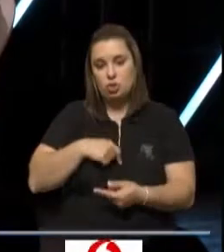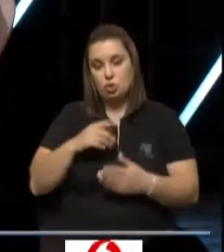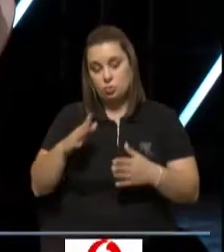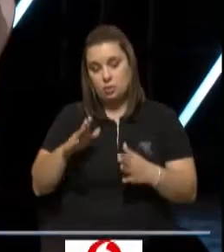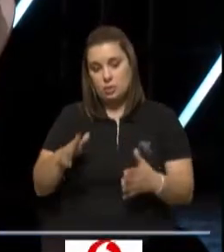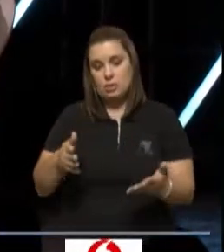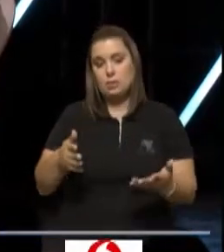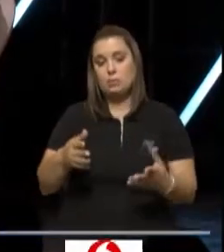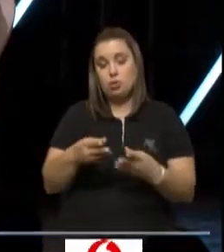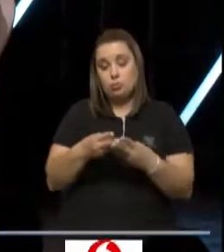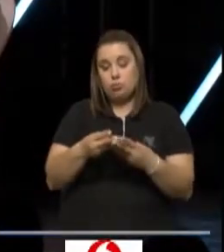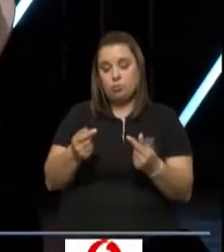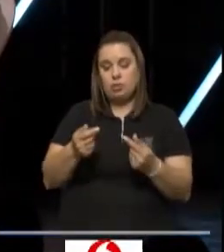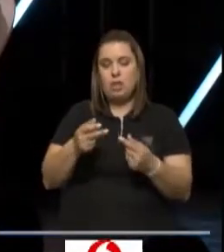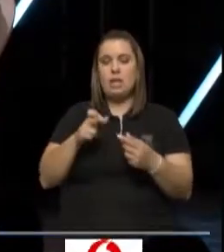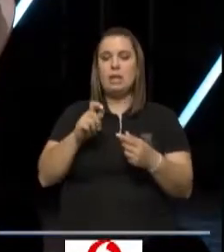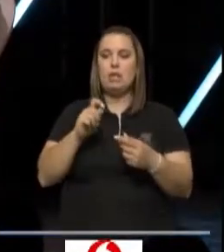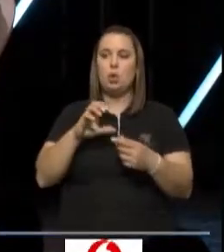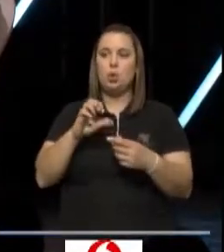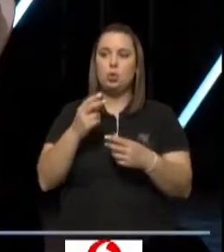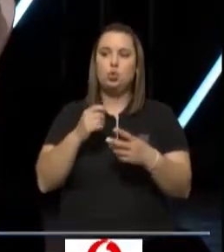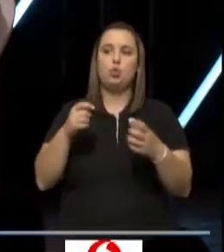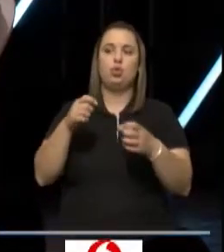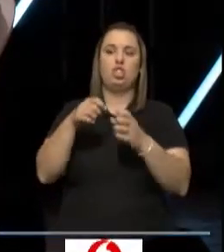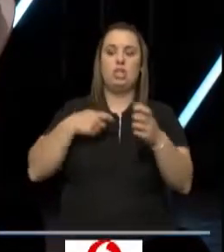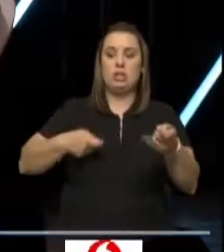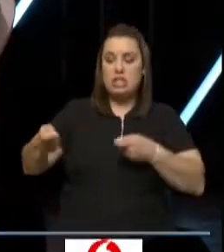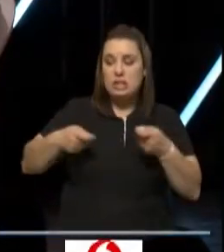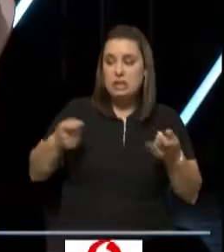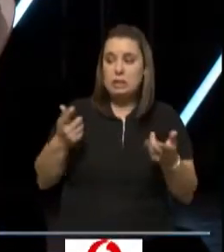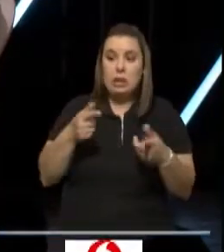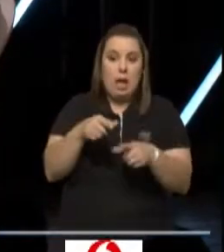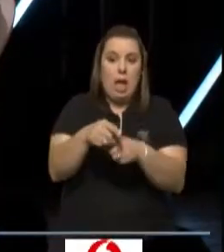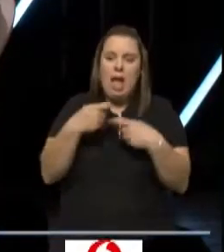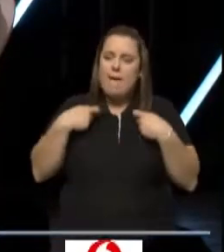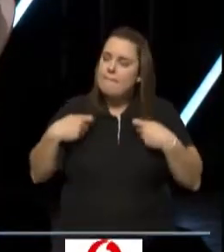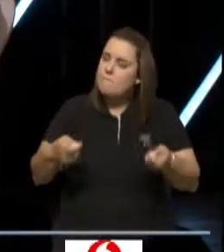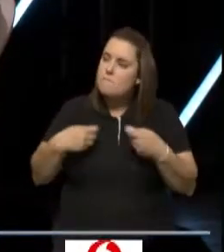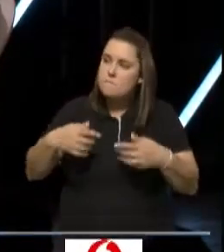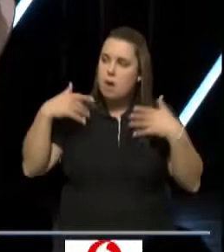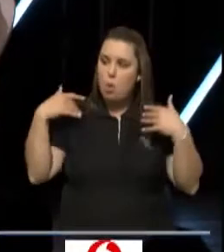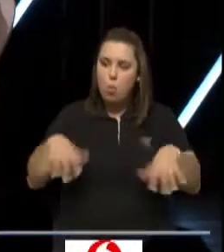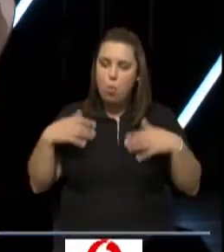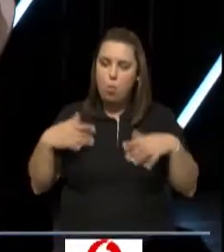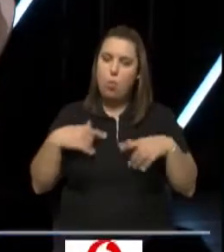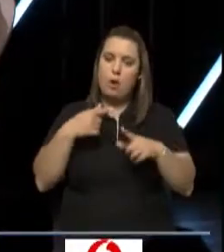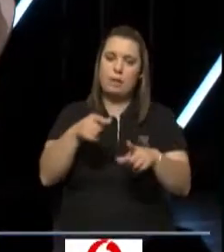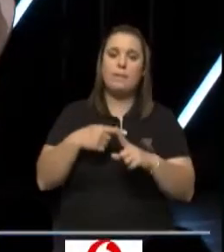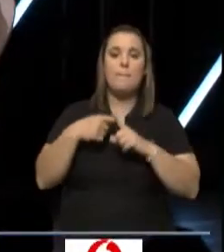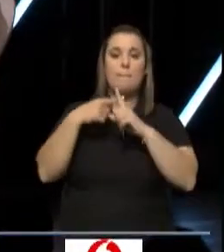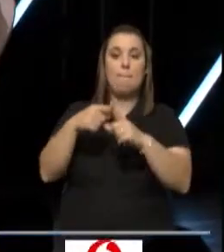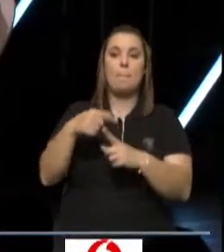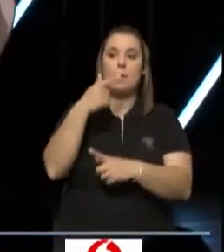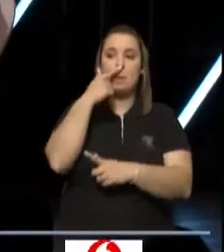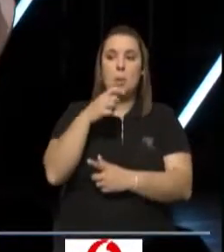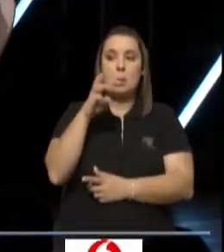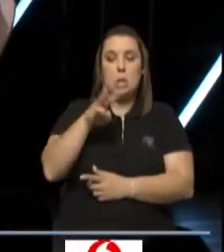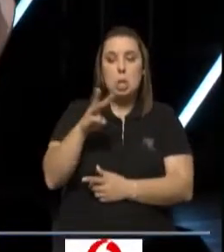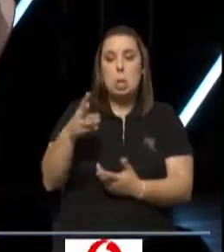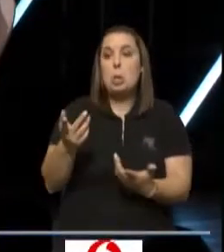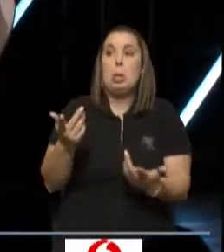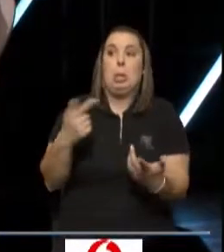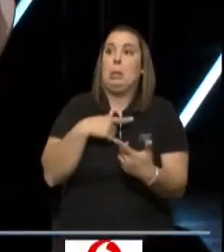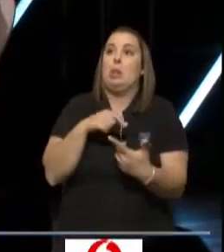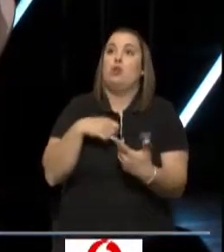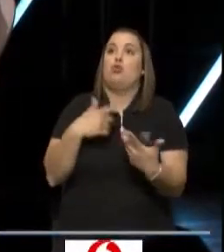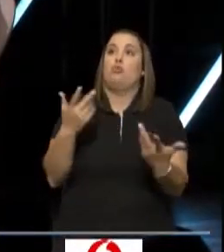There are materials that we need, but there are scarce resources and issues of logistics. There are things that are going to